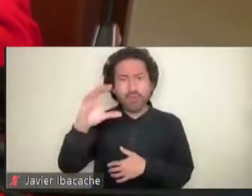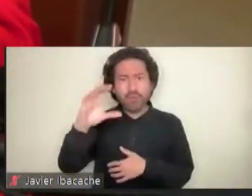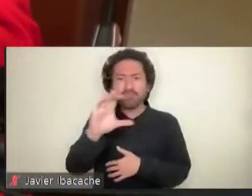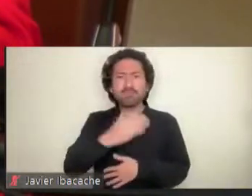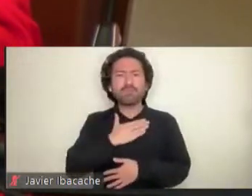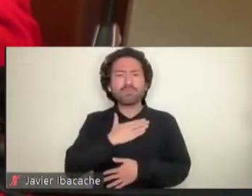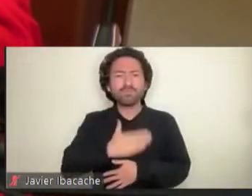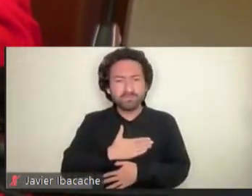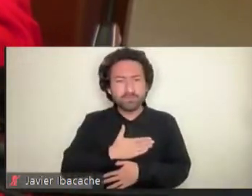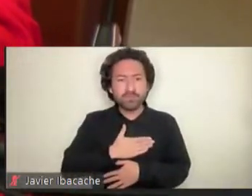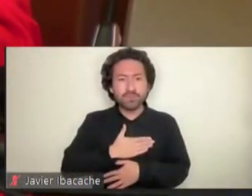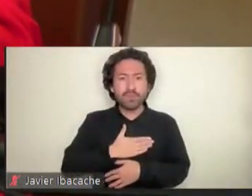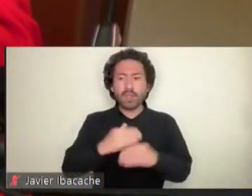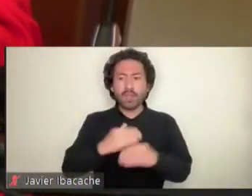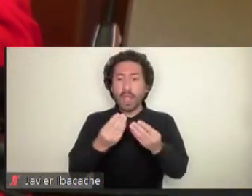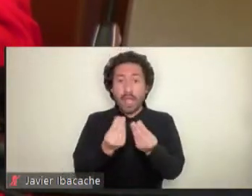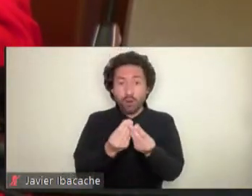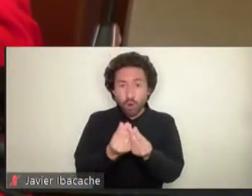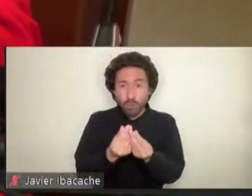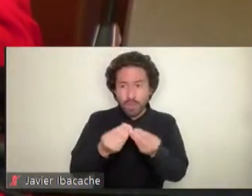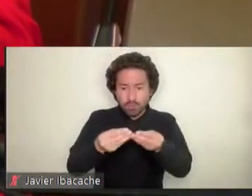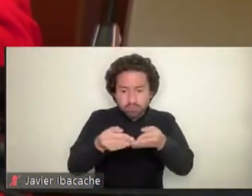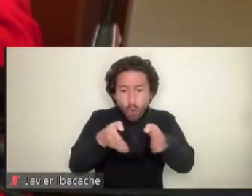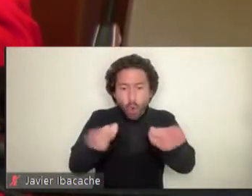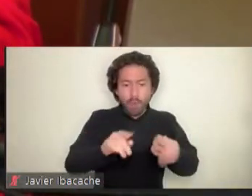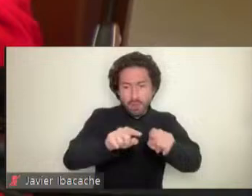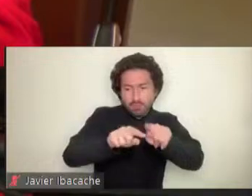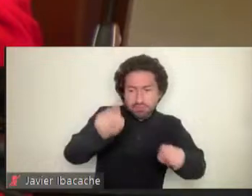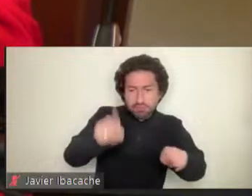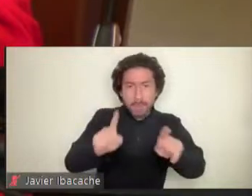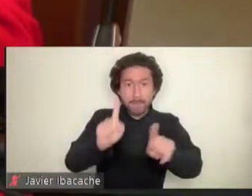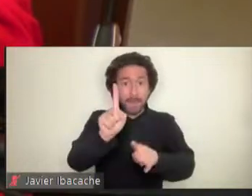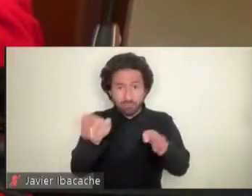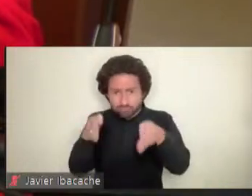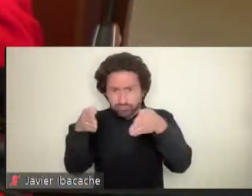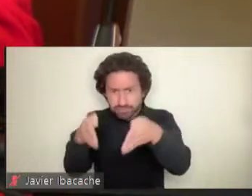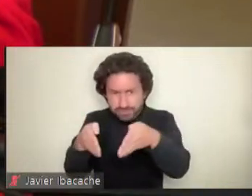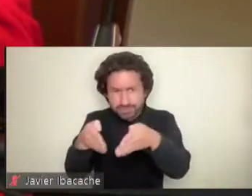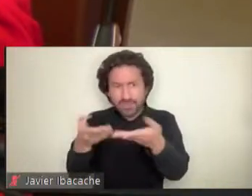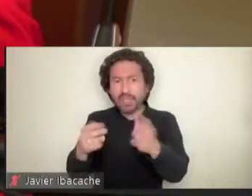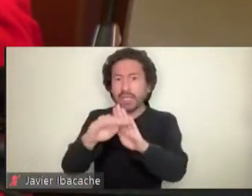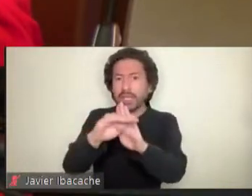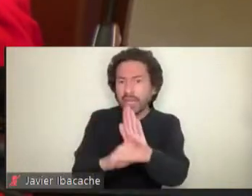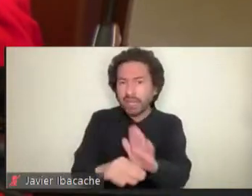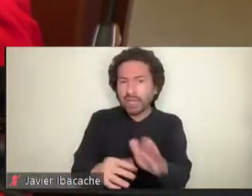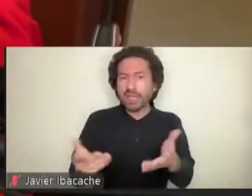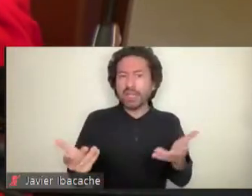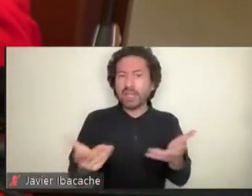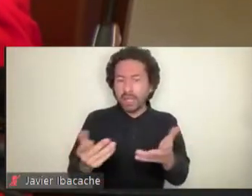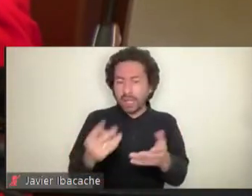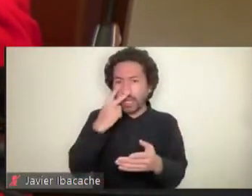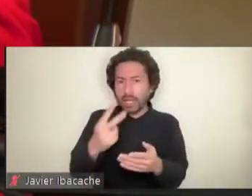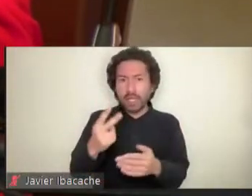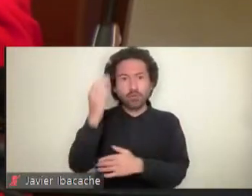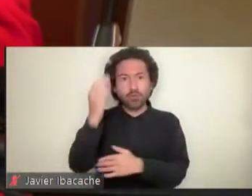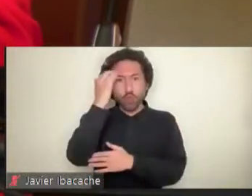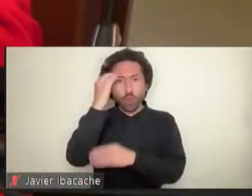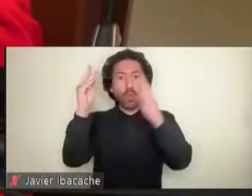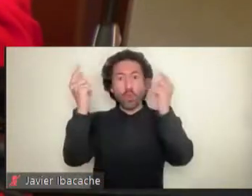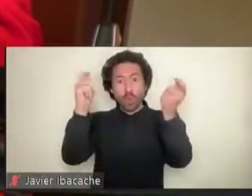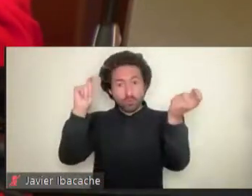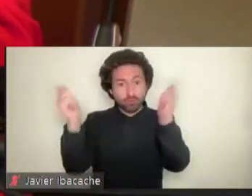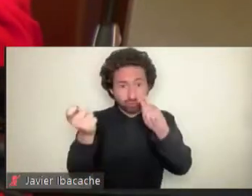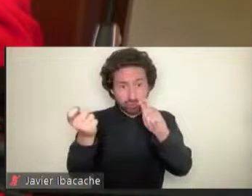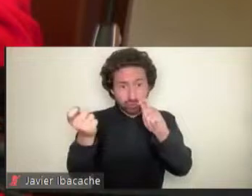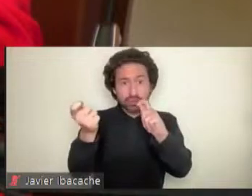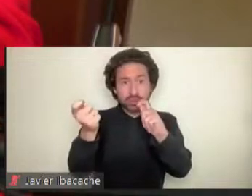the economy, has placed special focus on the following areas: addressing the dangers of climate change through a